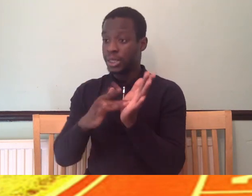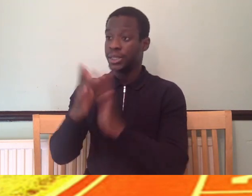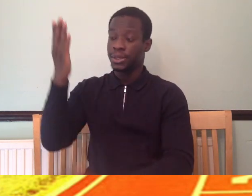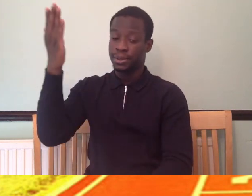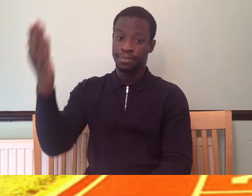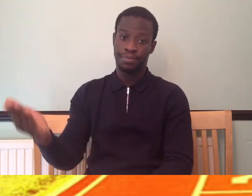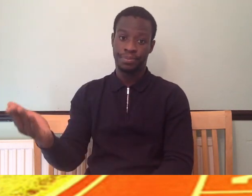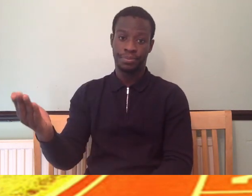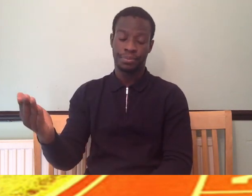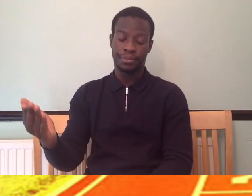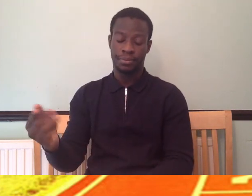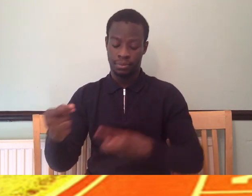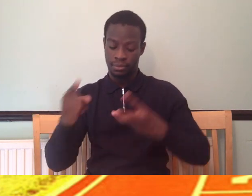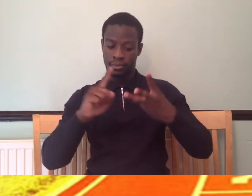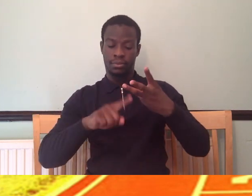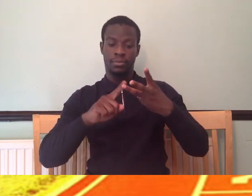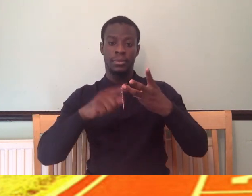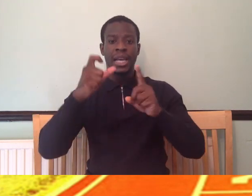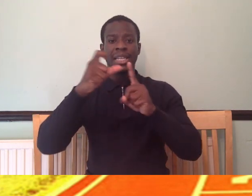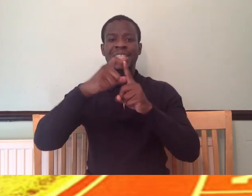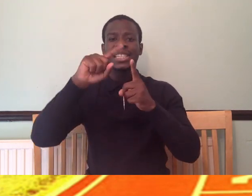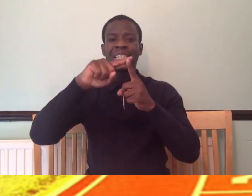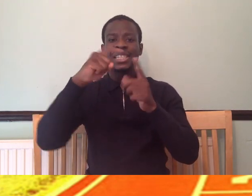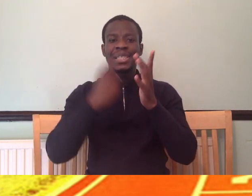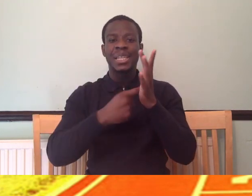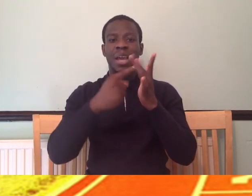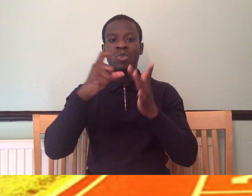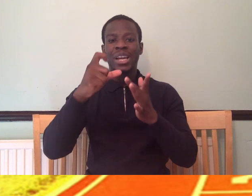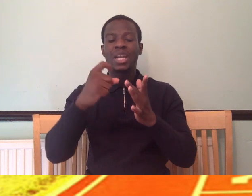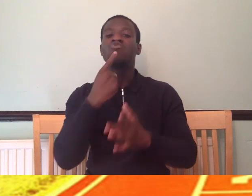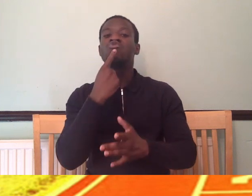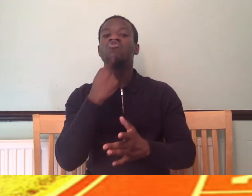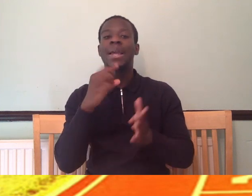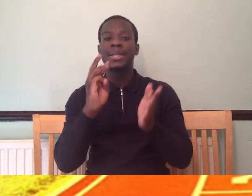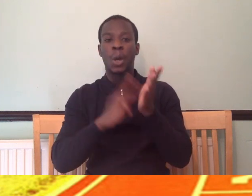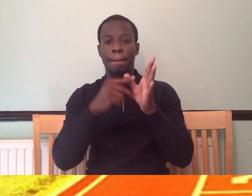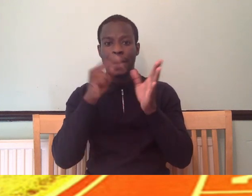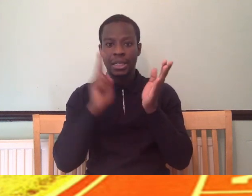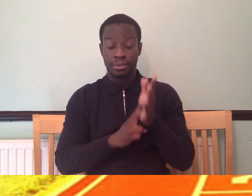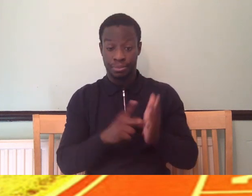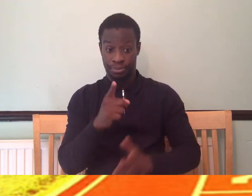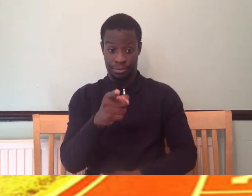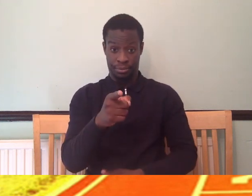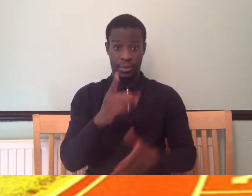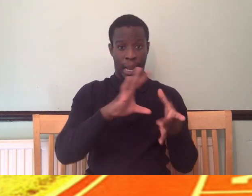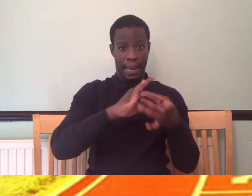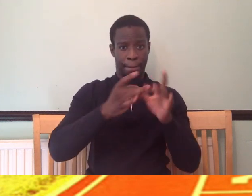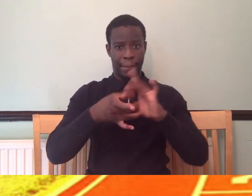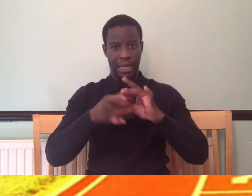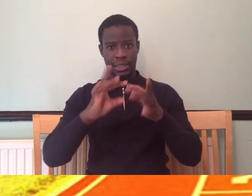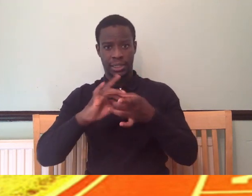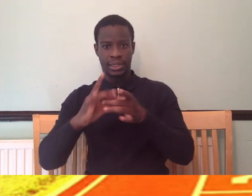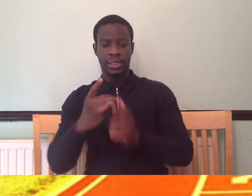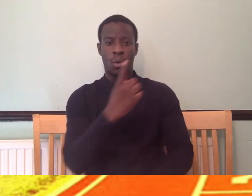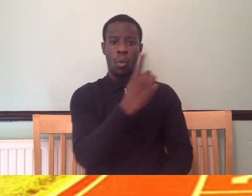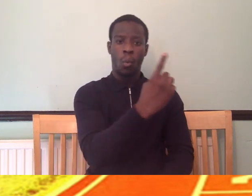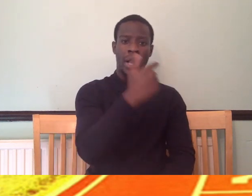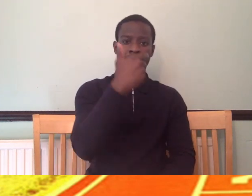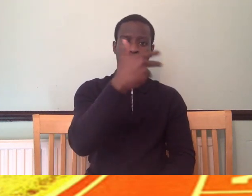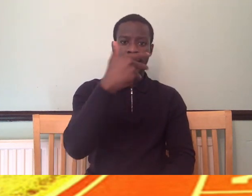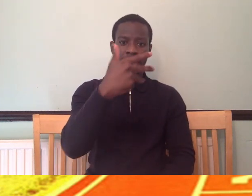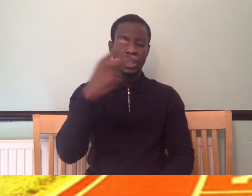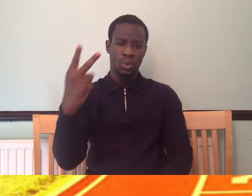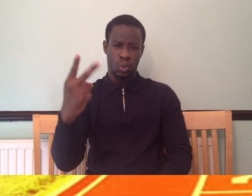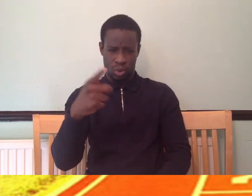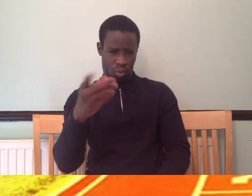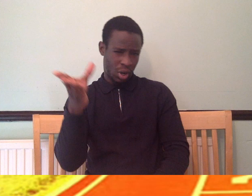Derek Redmond, he was an Olympic runner, and there he is taking part in the Olympics in Barcelona in 1992. Some of you